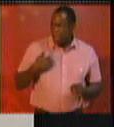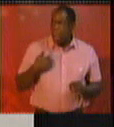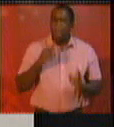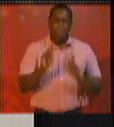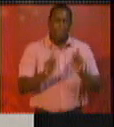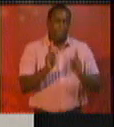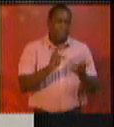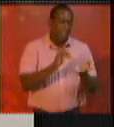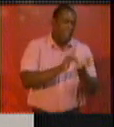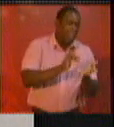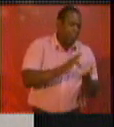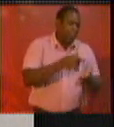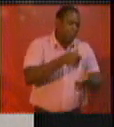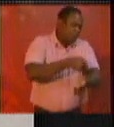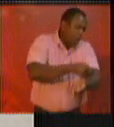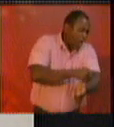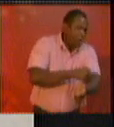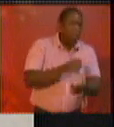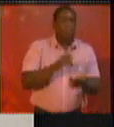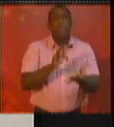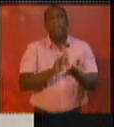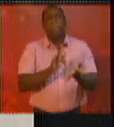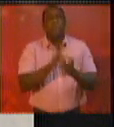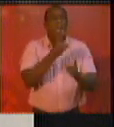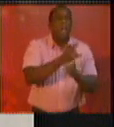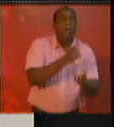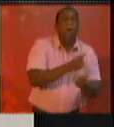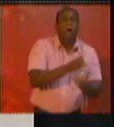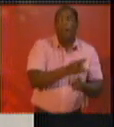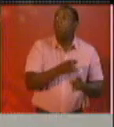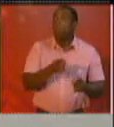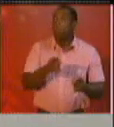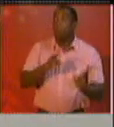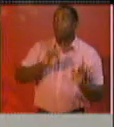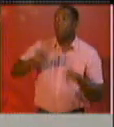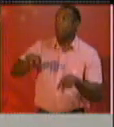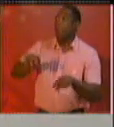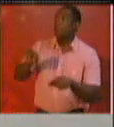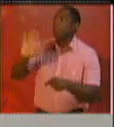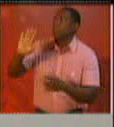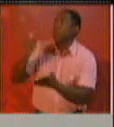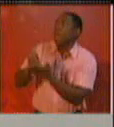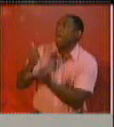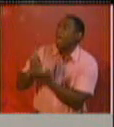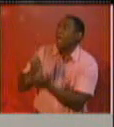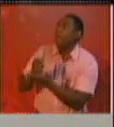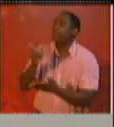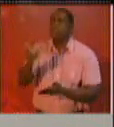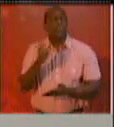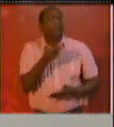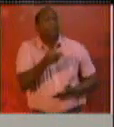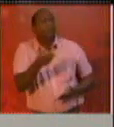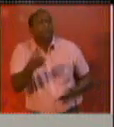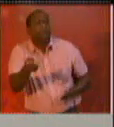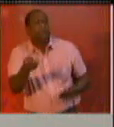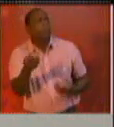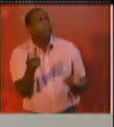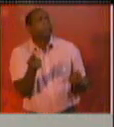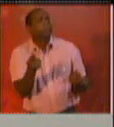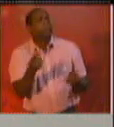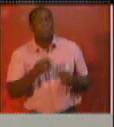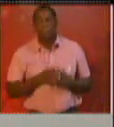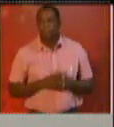abuse problems during these times? Thank you very much for your question. Persons who